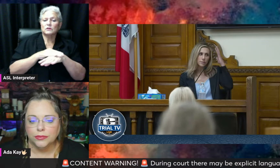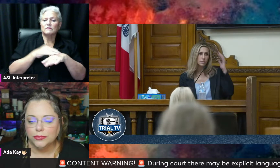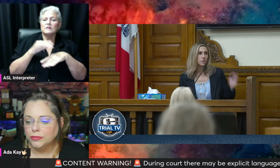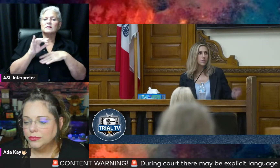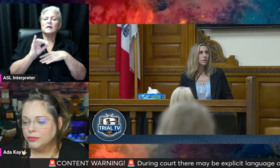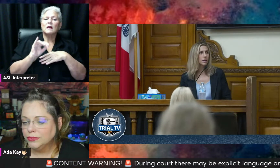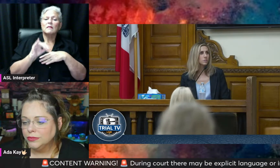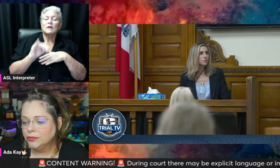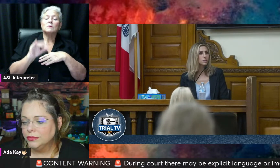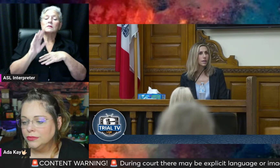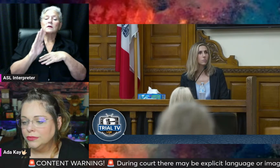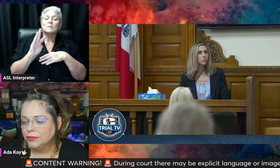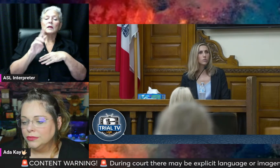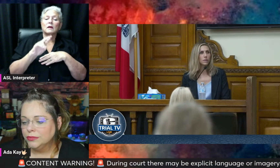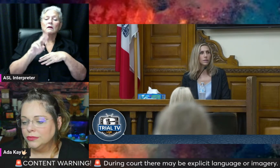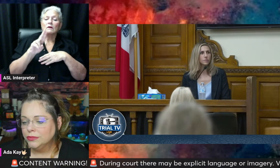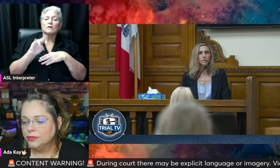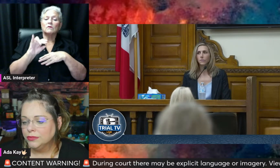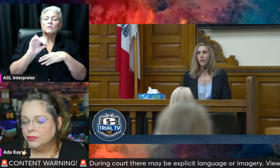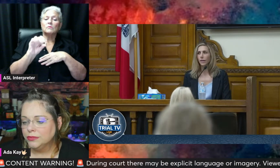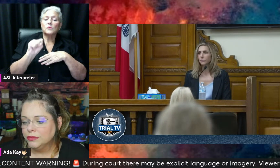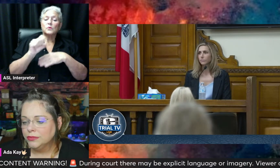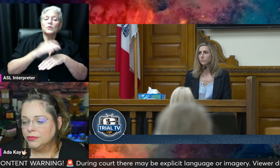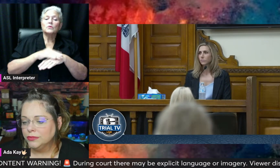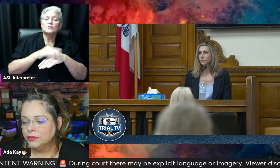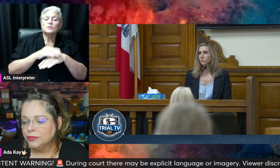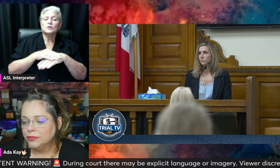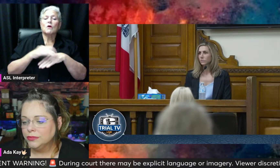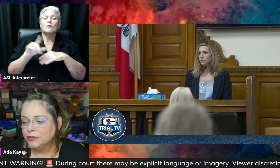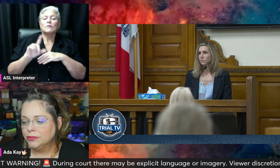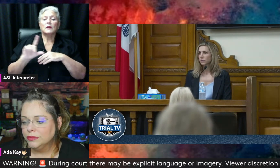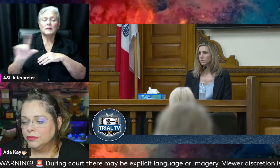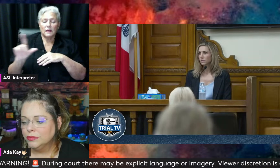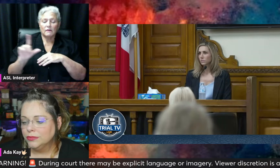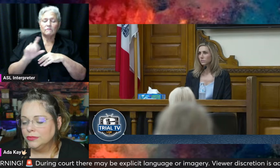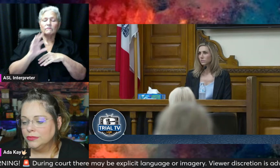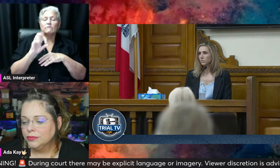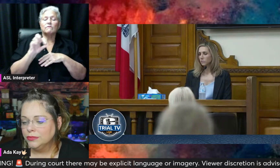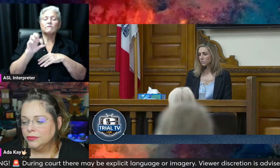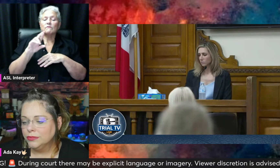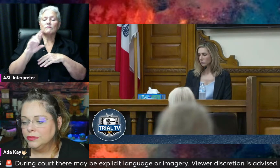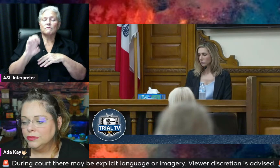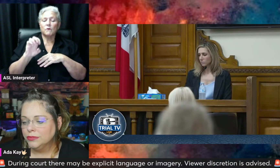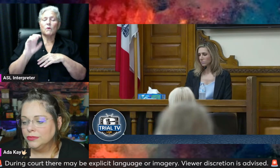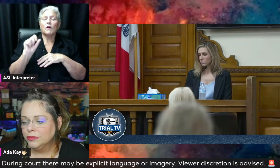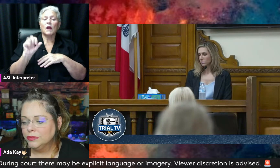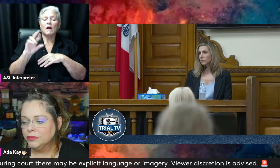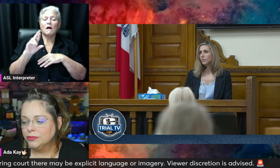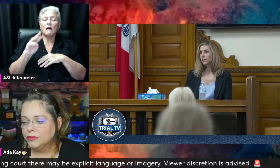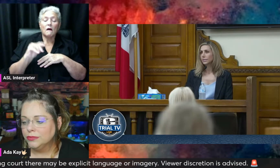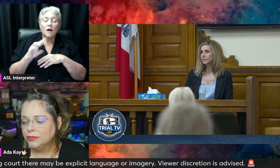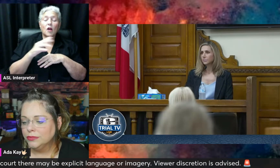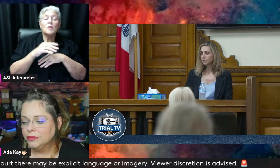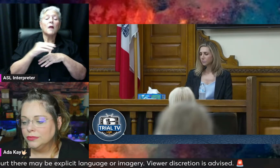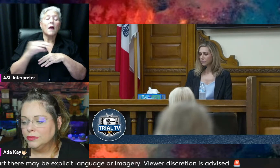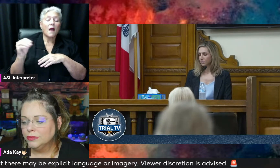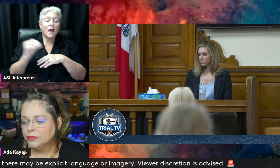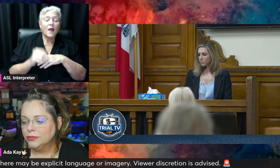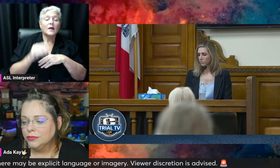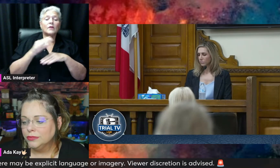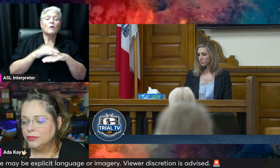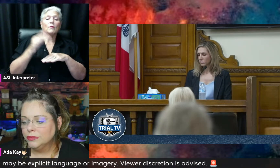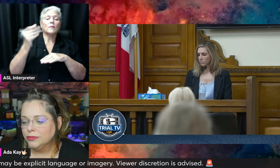forearm and some bleeding under the scalp on the left side of the head. That would be the subgaleal hemorrhage? Yes.